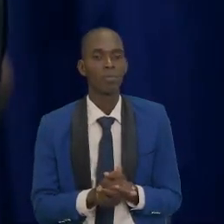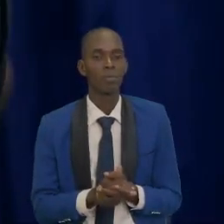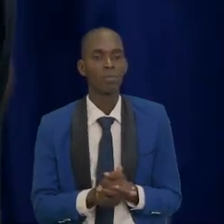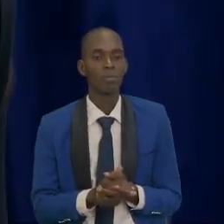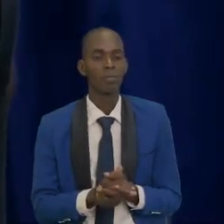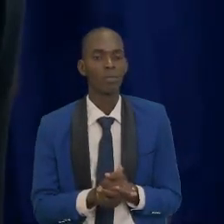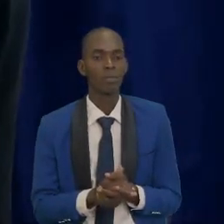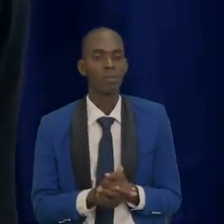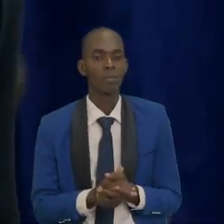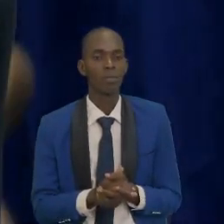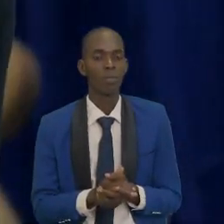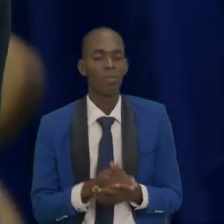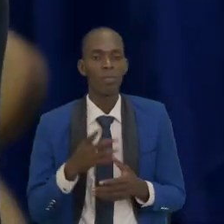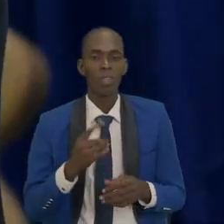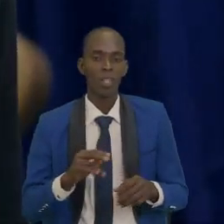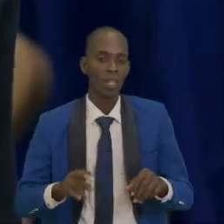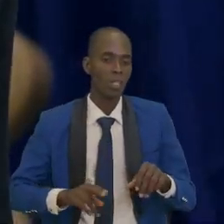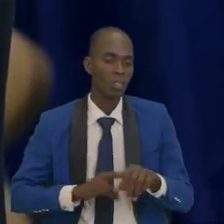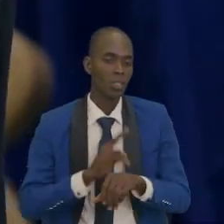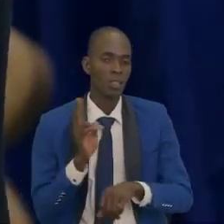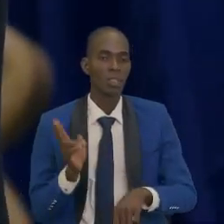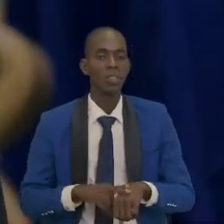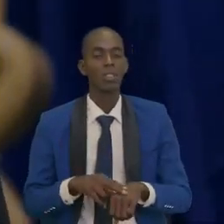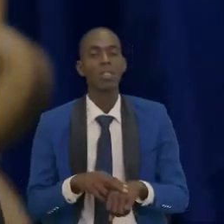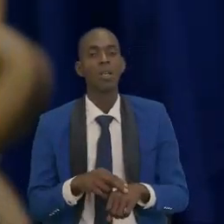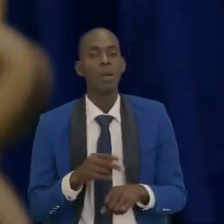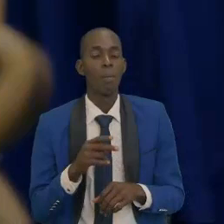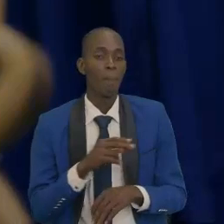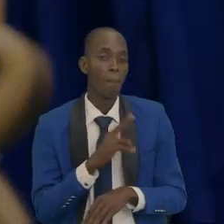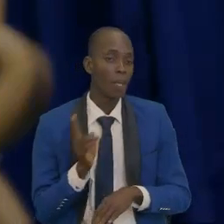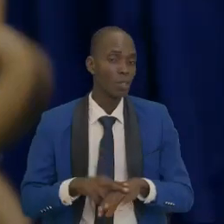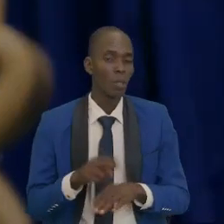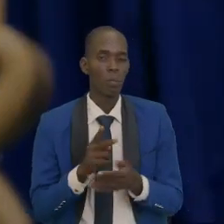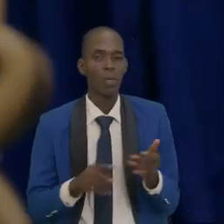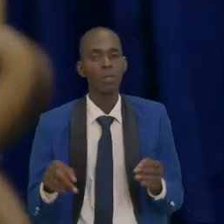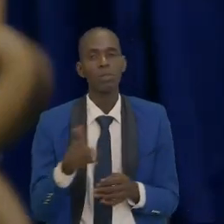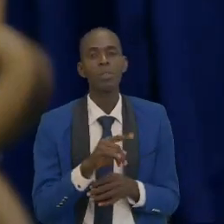the natural parts of him were going dead